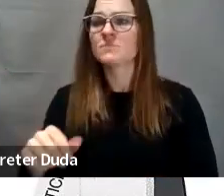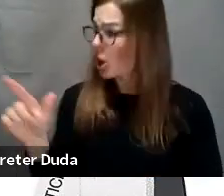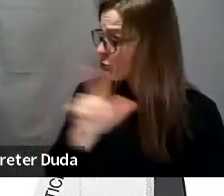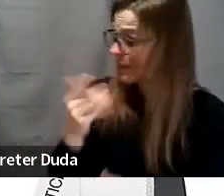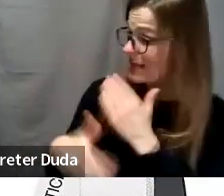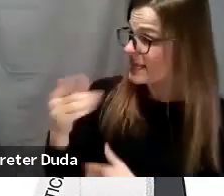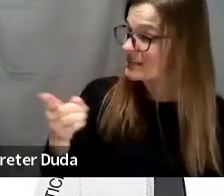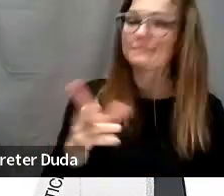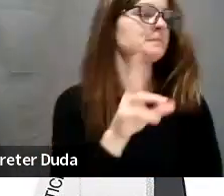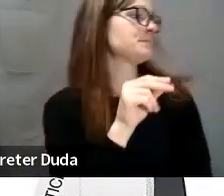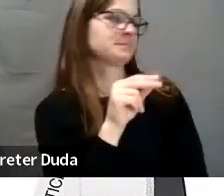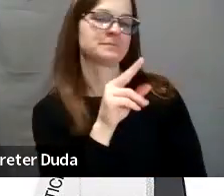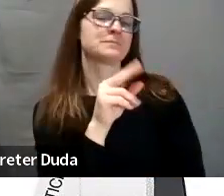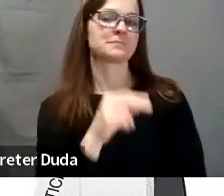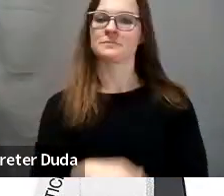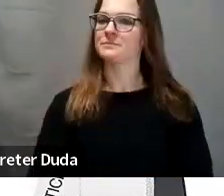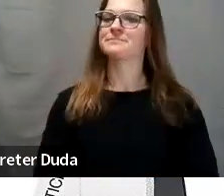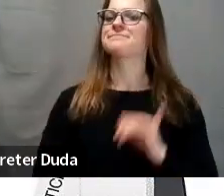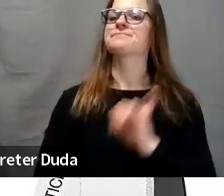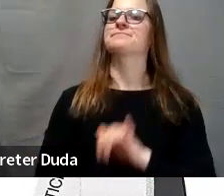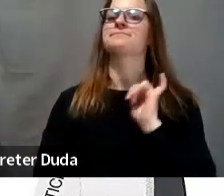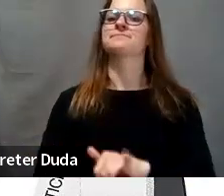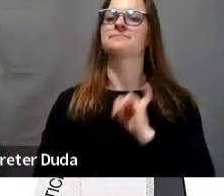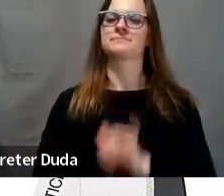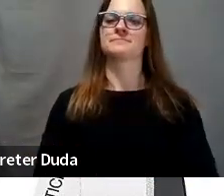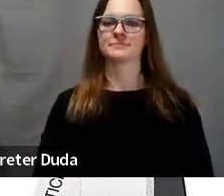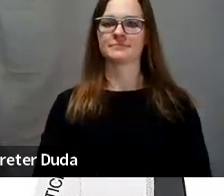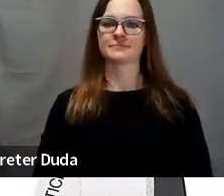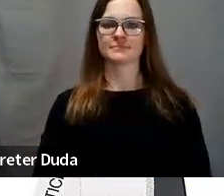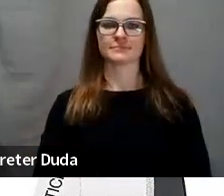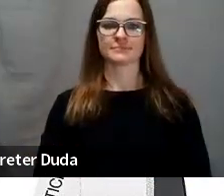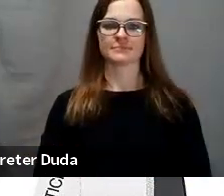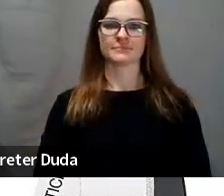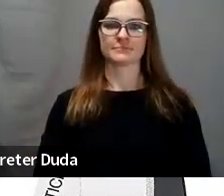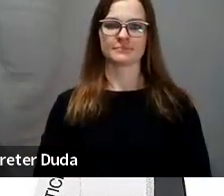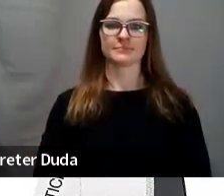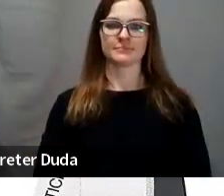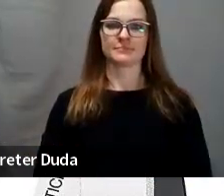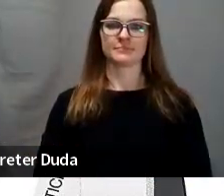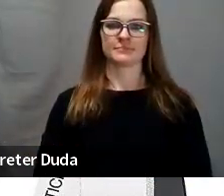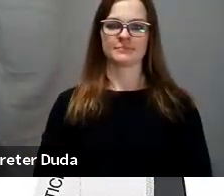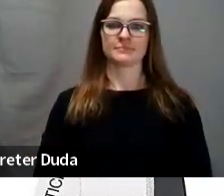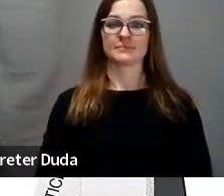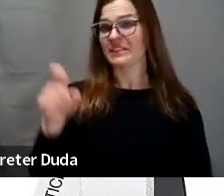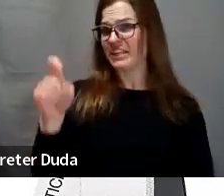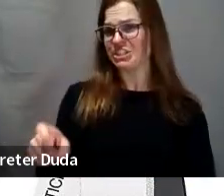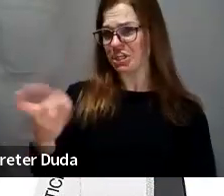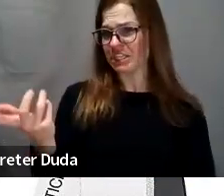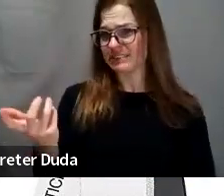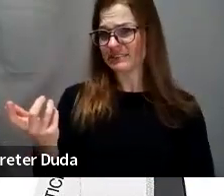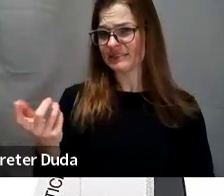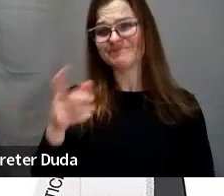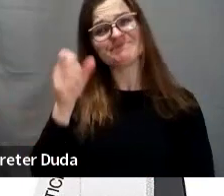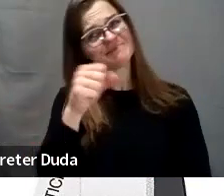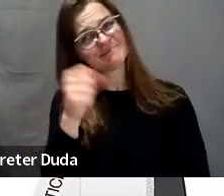Abby? No, but Oh, oh. But yeah, they should. That's so they